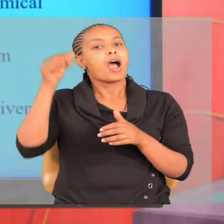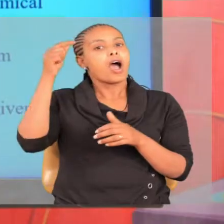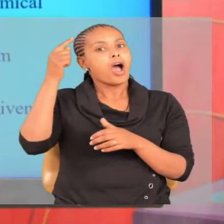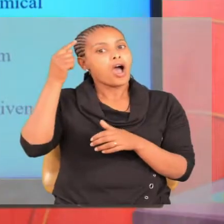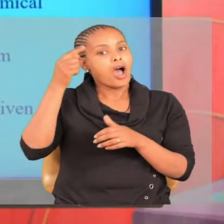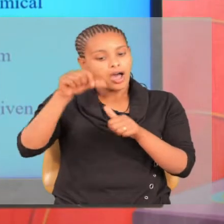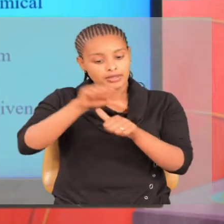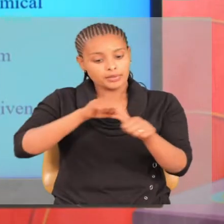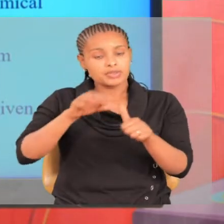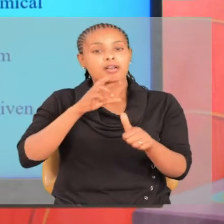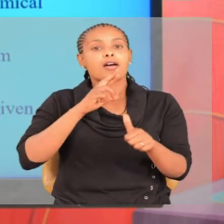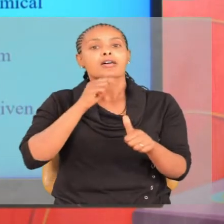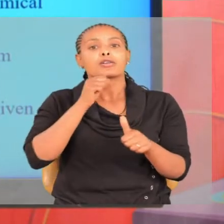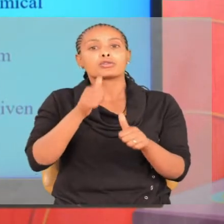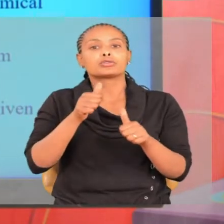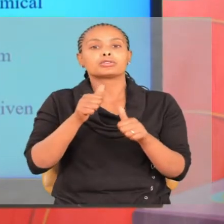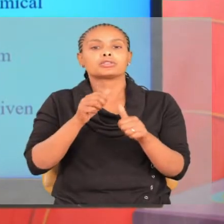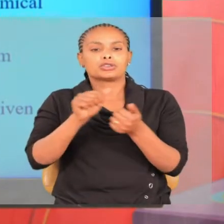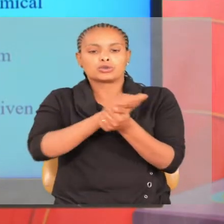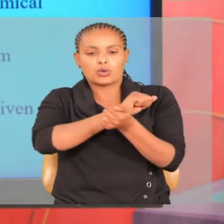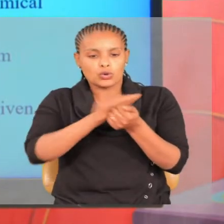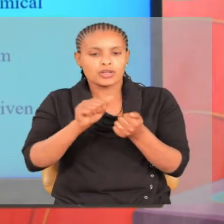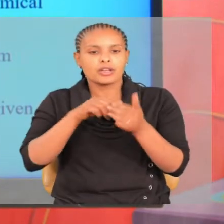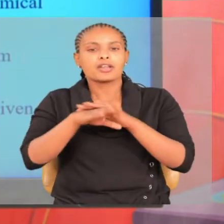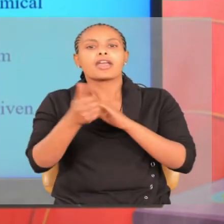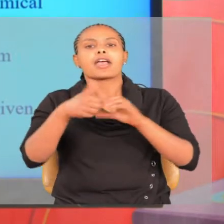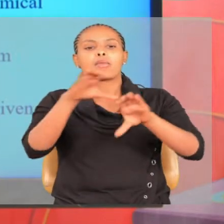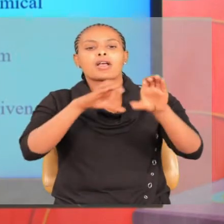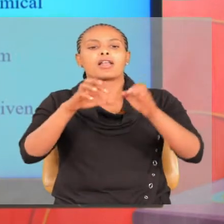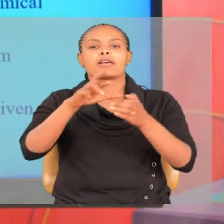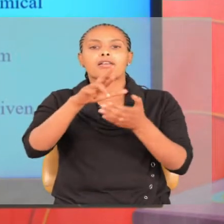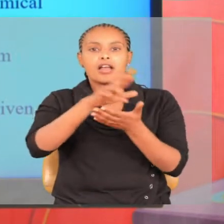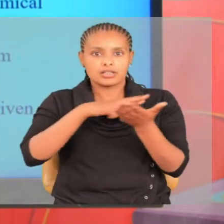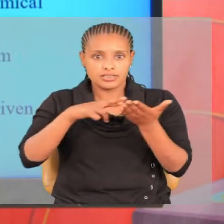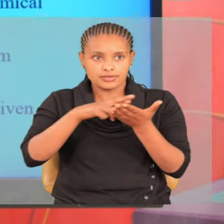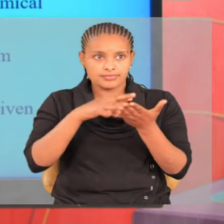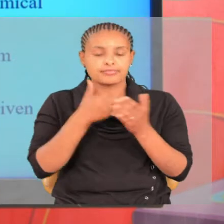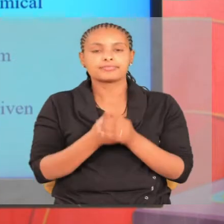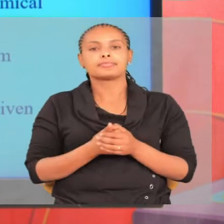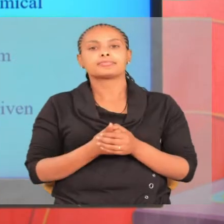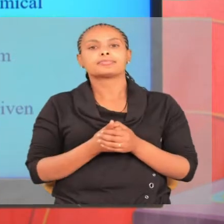Atoms are not destroyed in a chemical reaction.